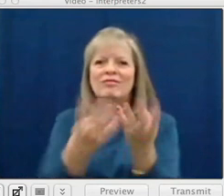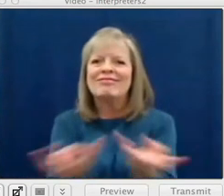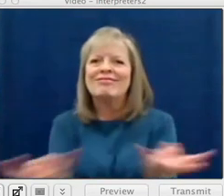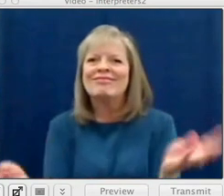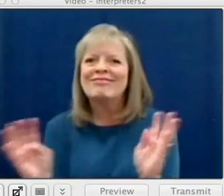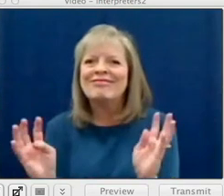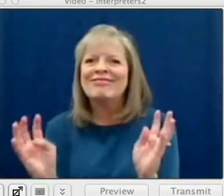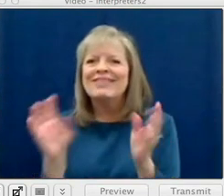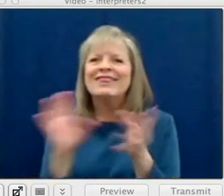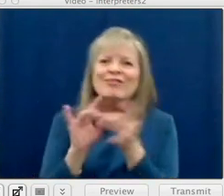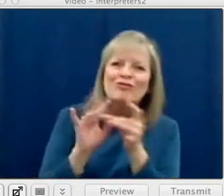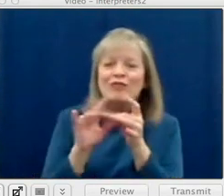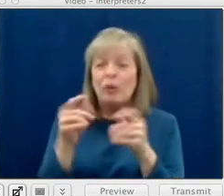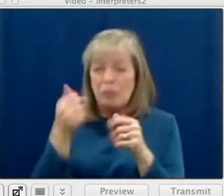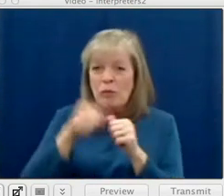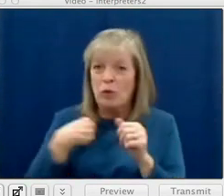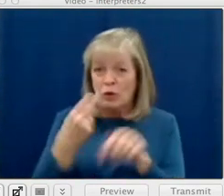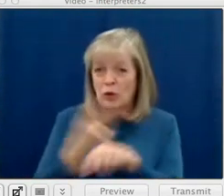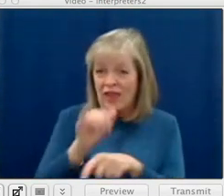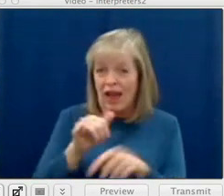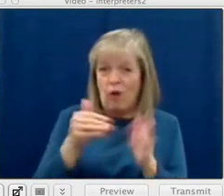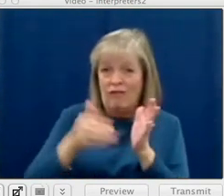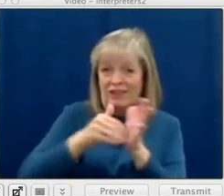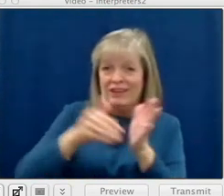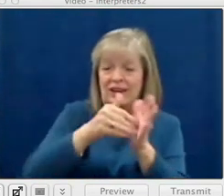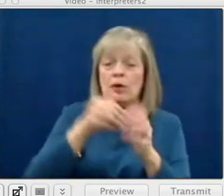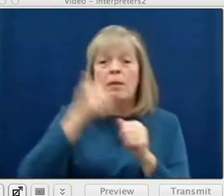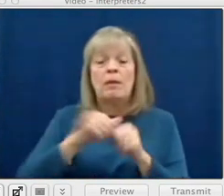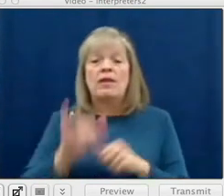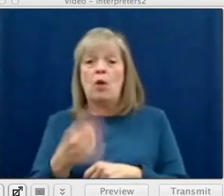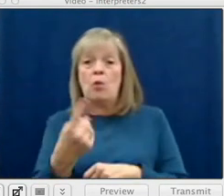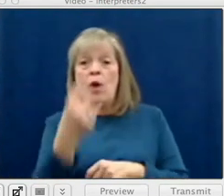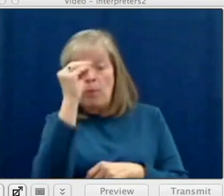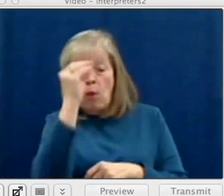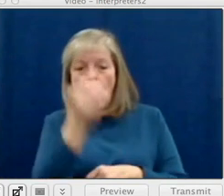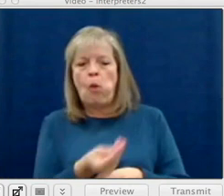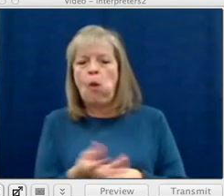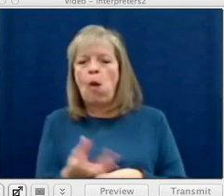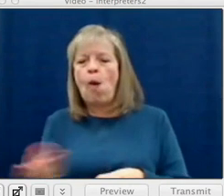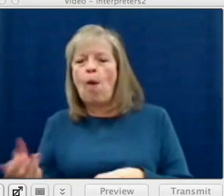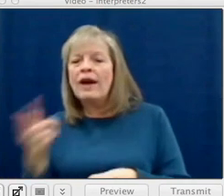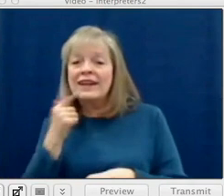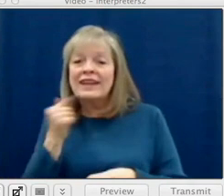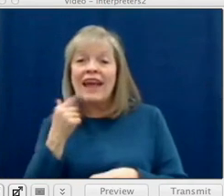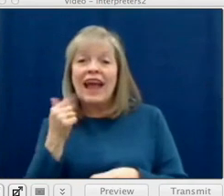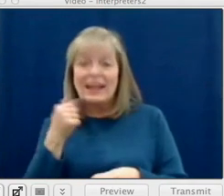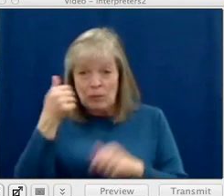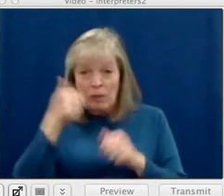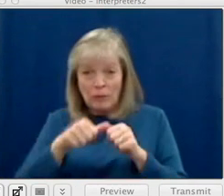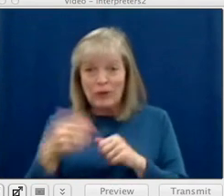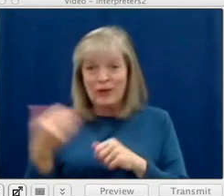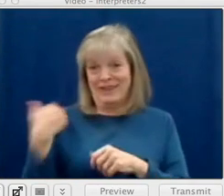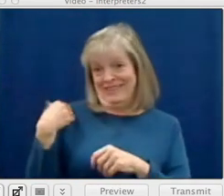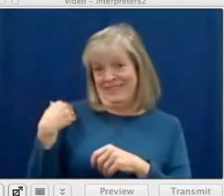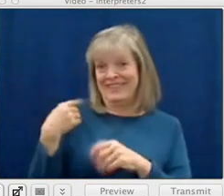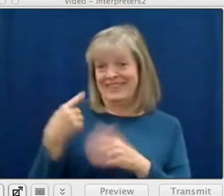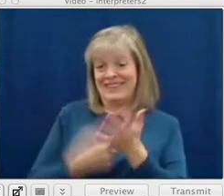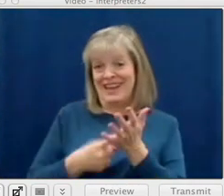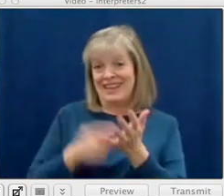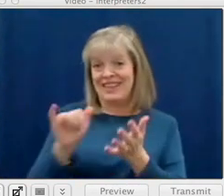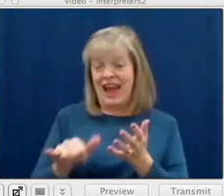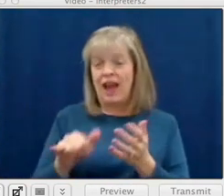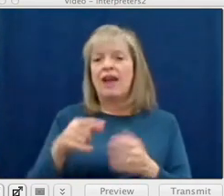pretty frequently. You've got the boy who's passing out candy. If you remember, again, from our past sessions, you've got